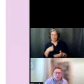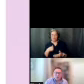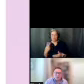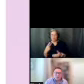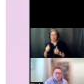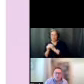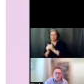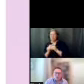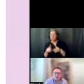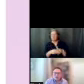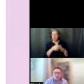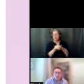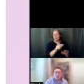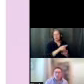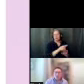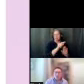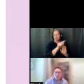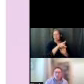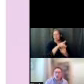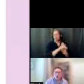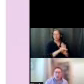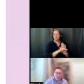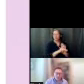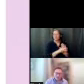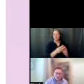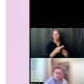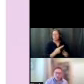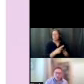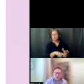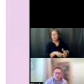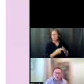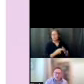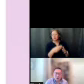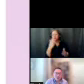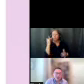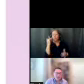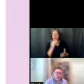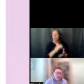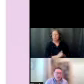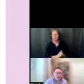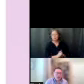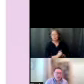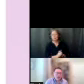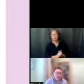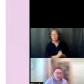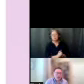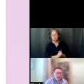years ago. We started it because, as I alluded to just now, when